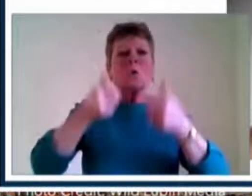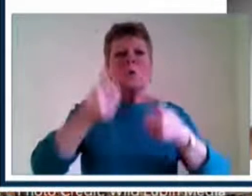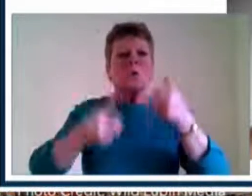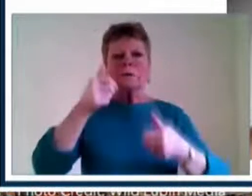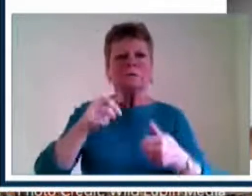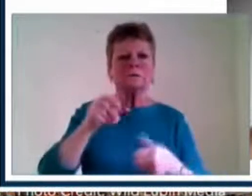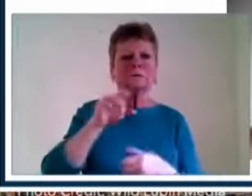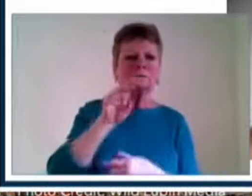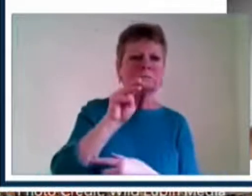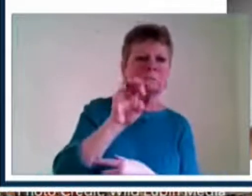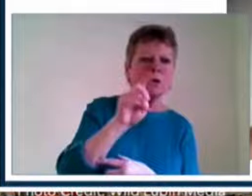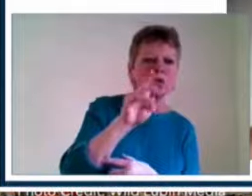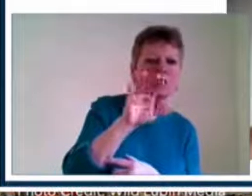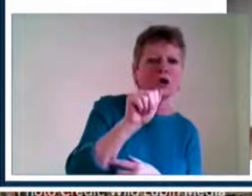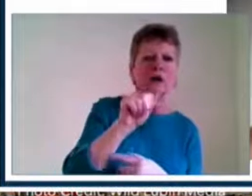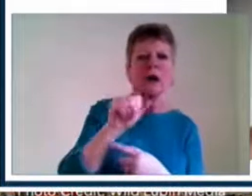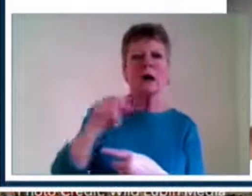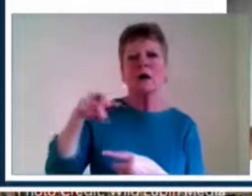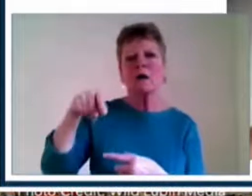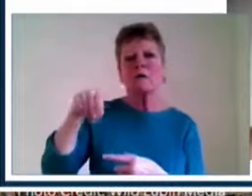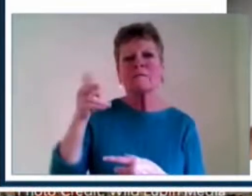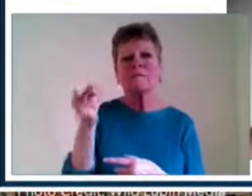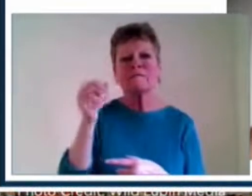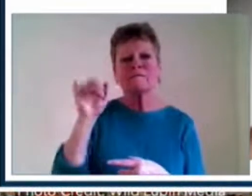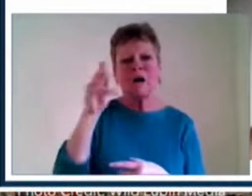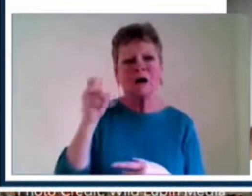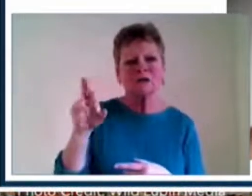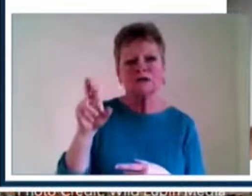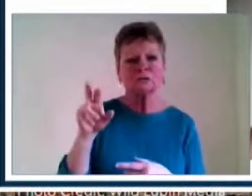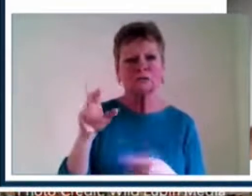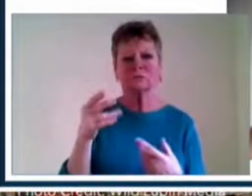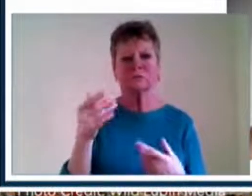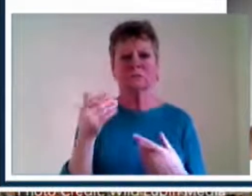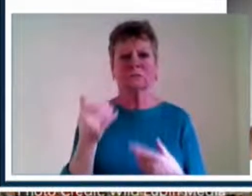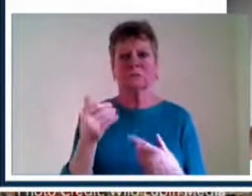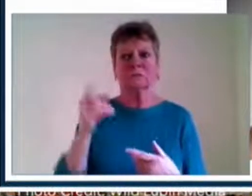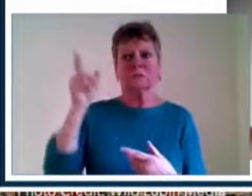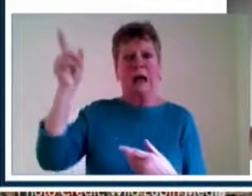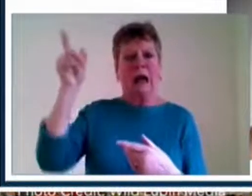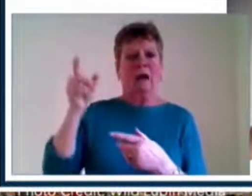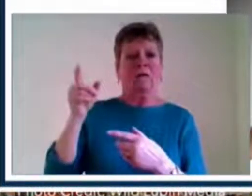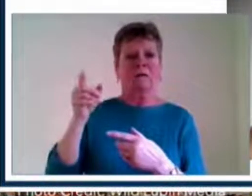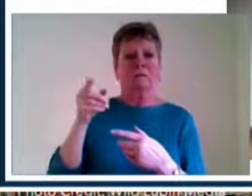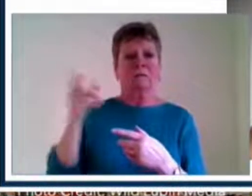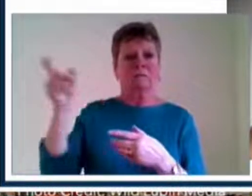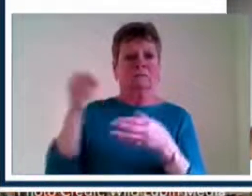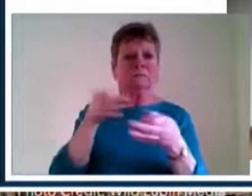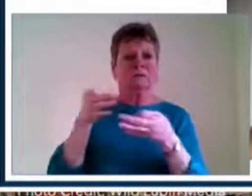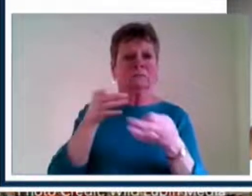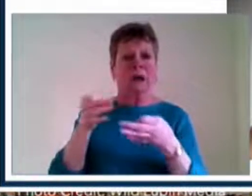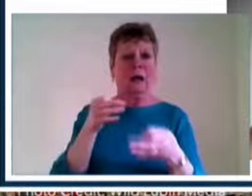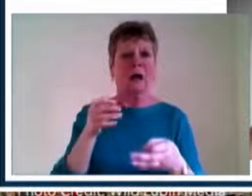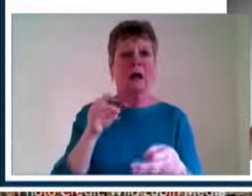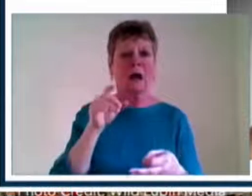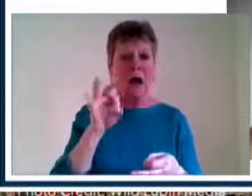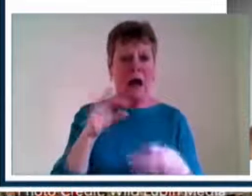you're eligible for. Right now, the National Advisory Committee on Immunization is saying that once you're